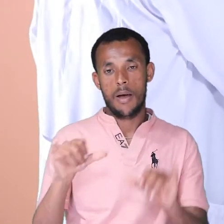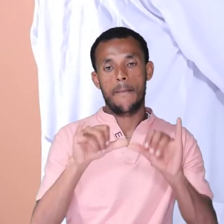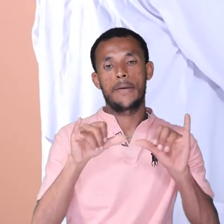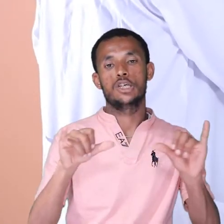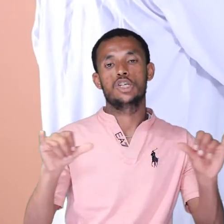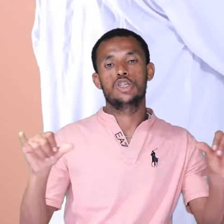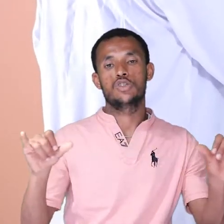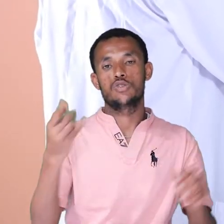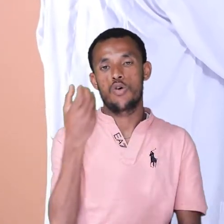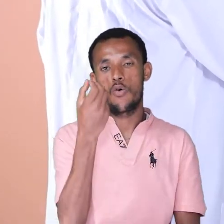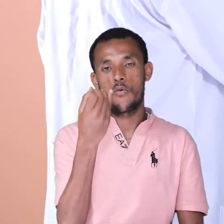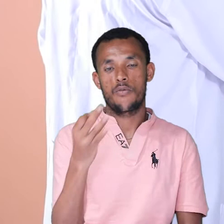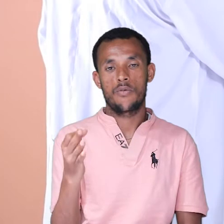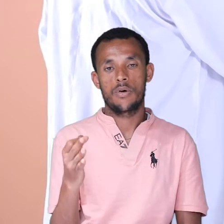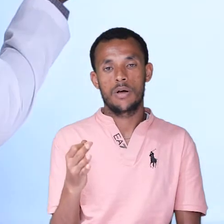measures of